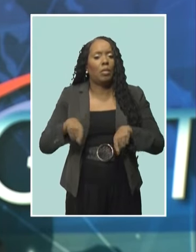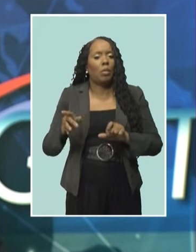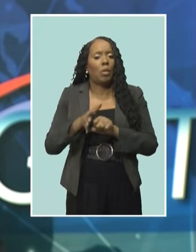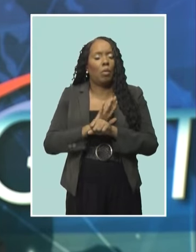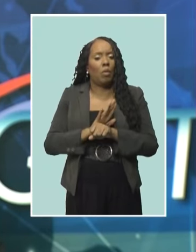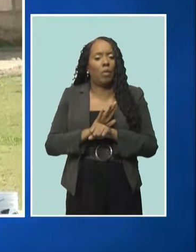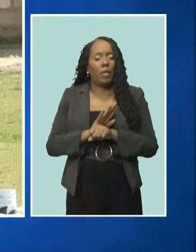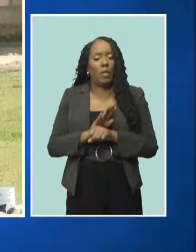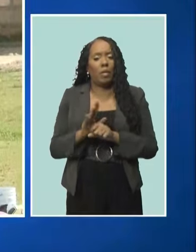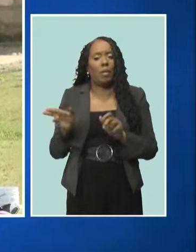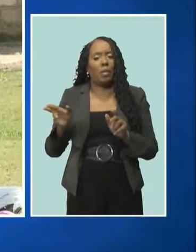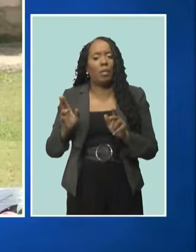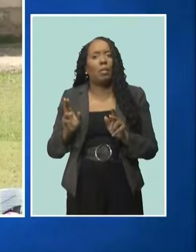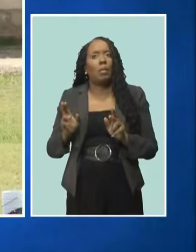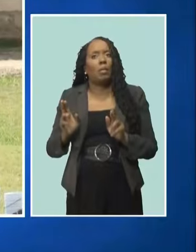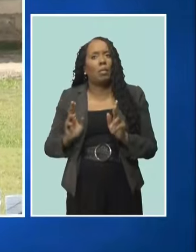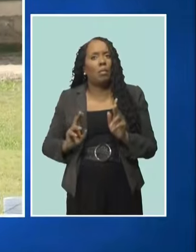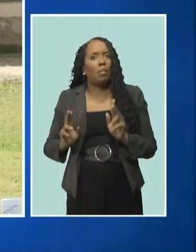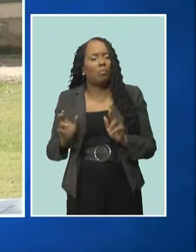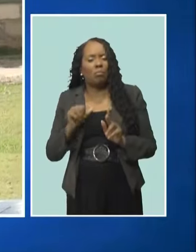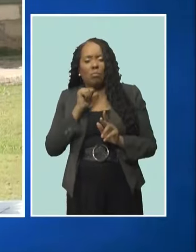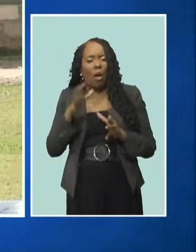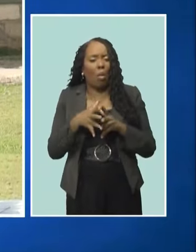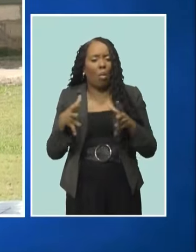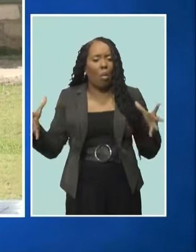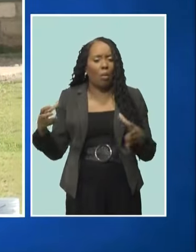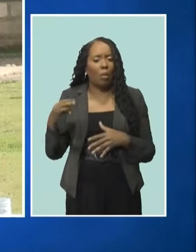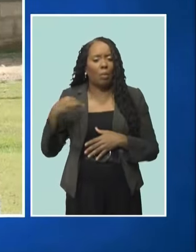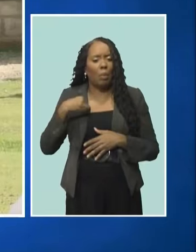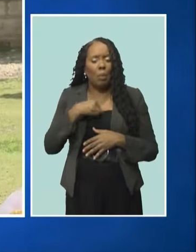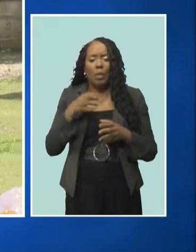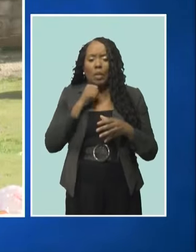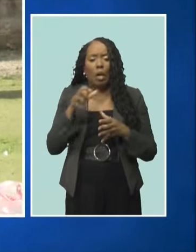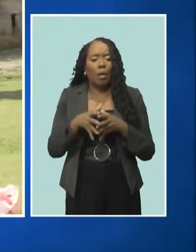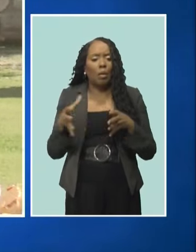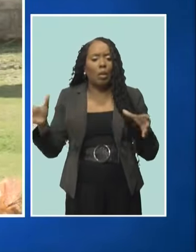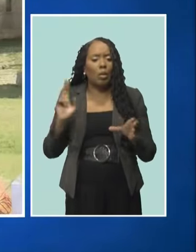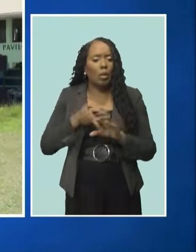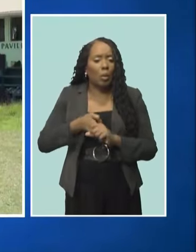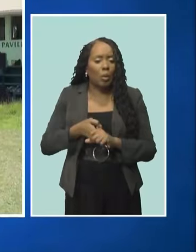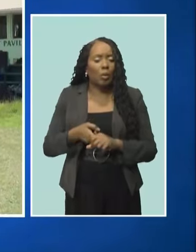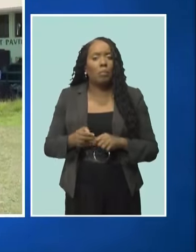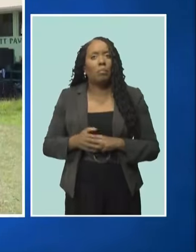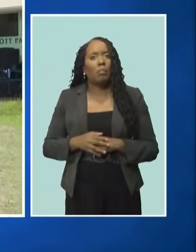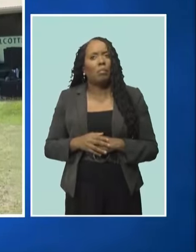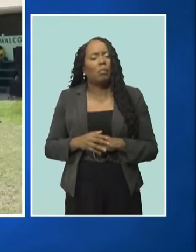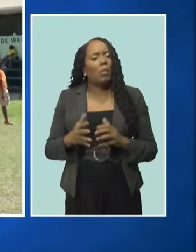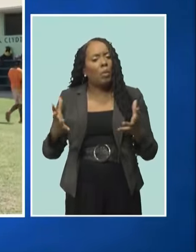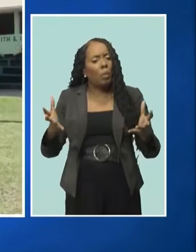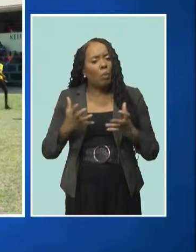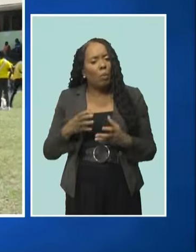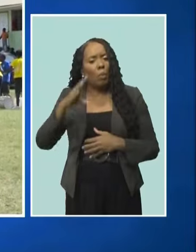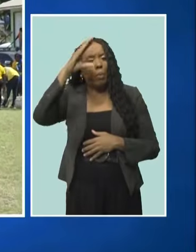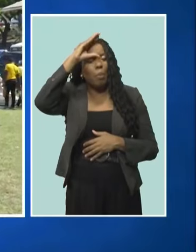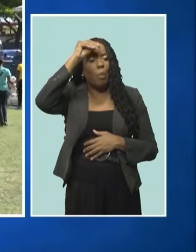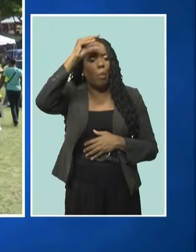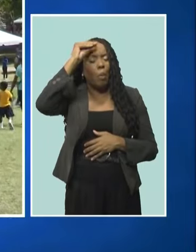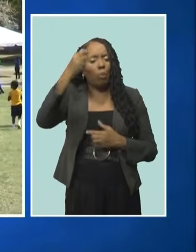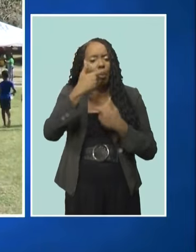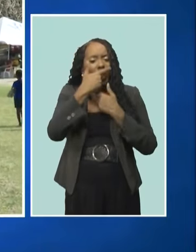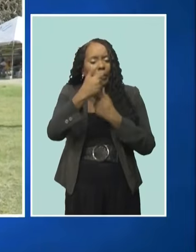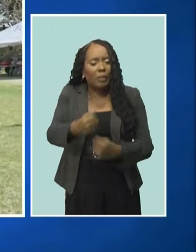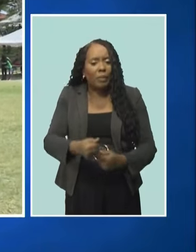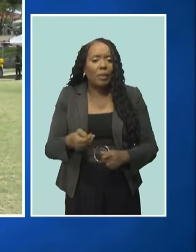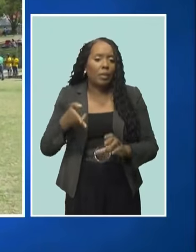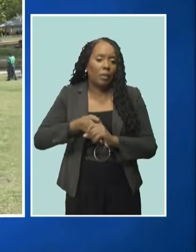pandemic. They've been trying various ways to boost numbers and the interest of children in becoming scouts. The Scouts Association held